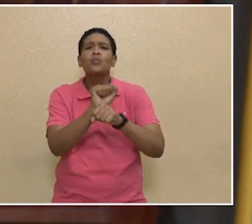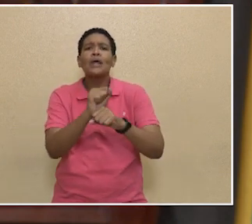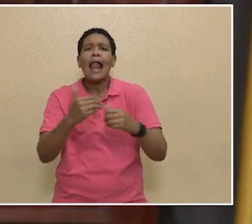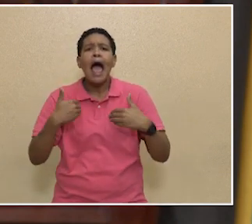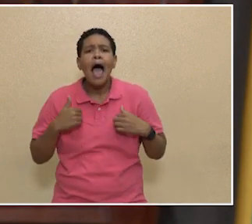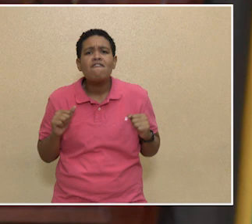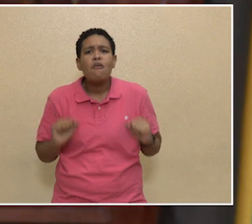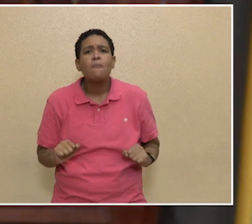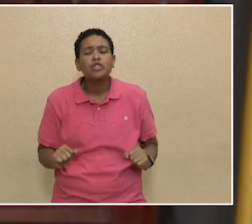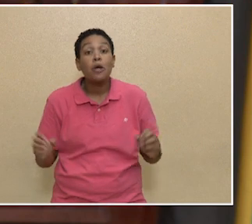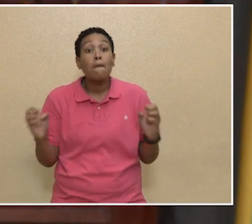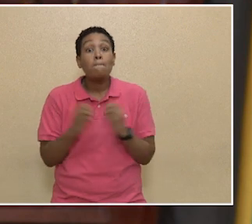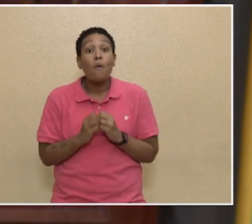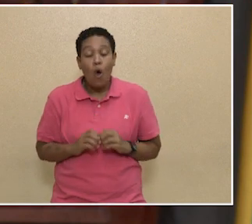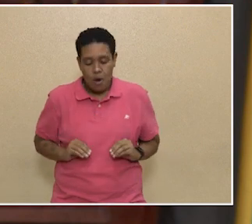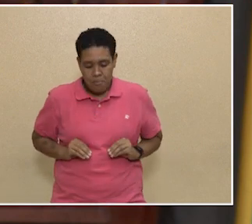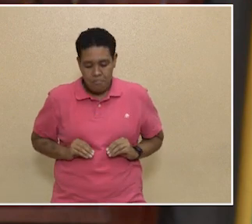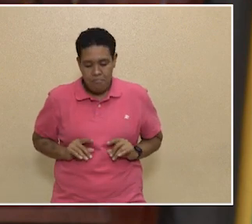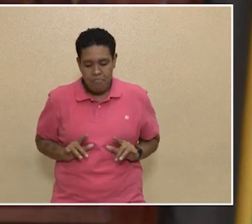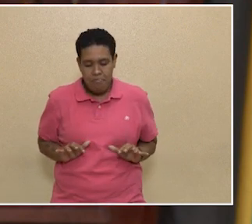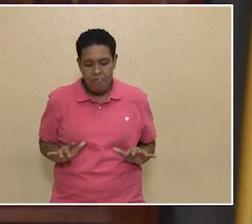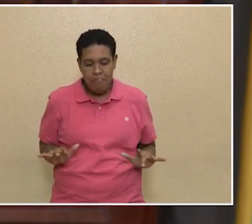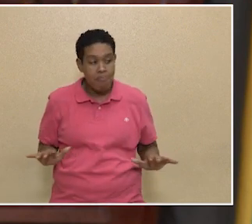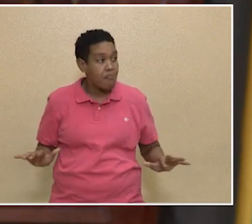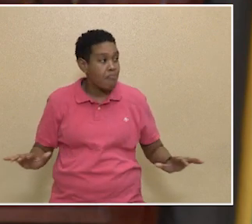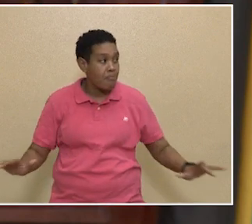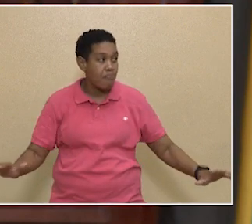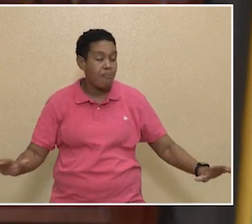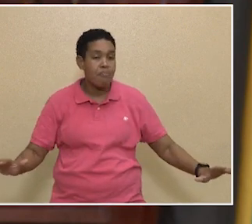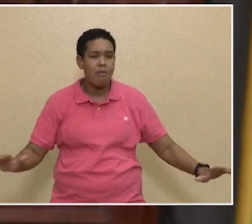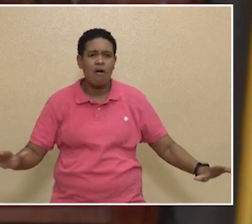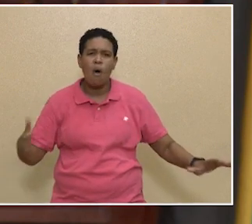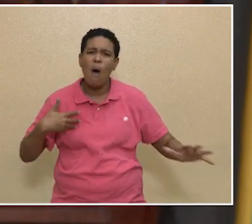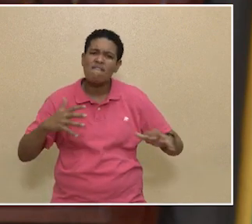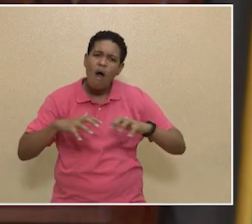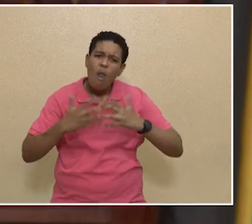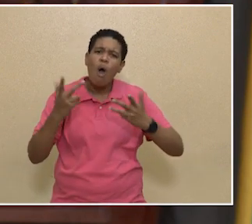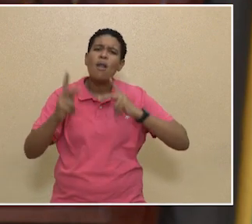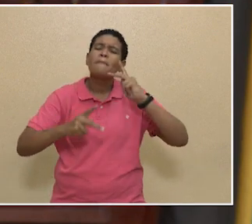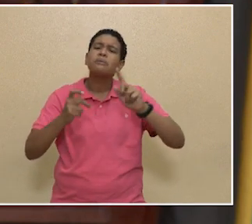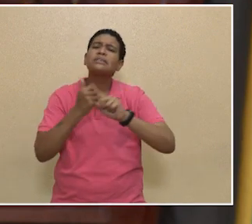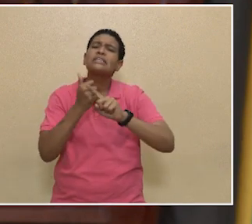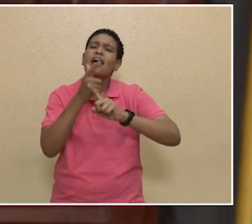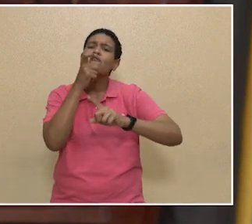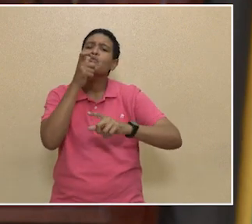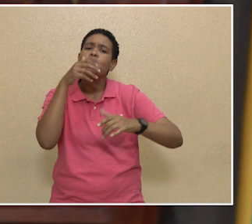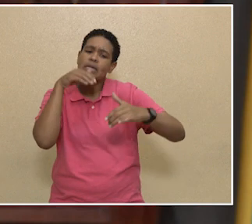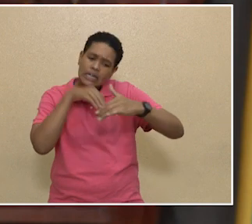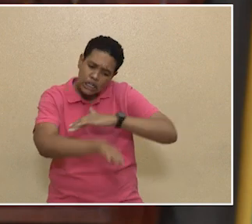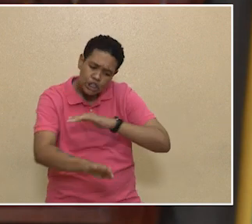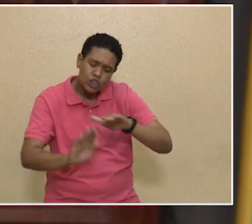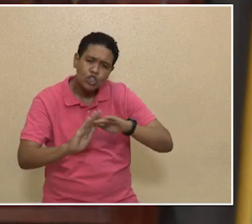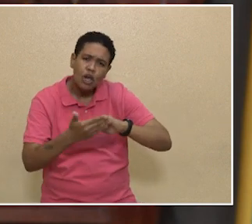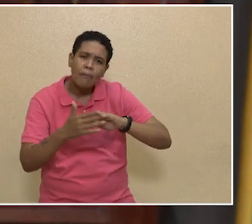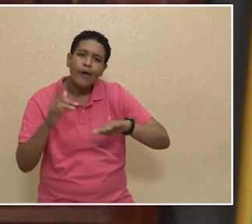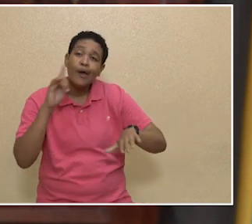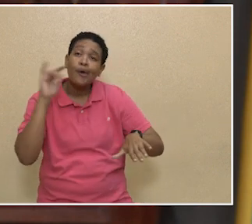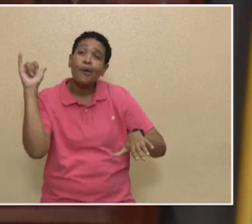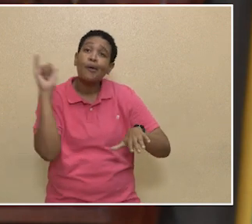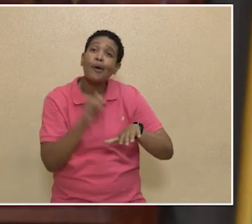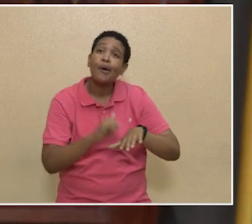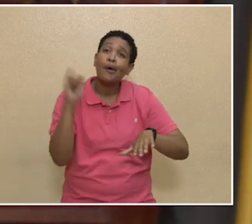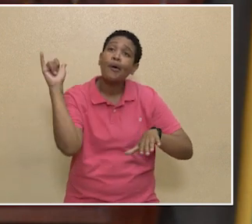have more cases. We have a lot of persons who have come into the country who may not